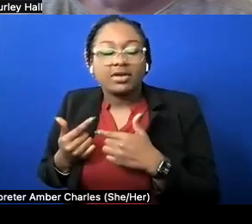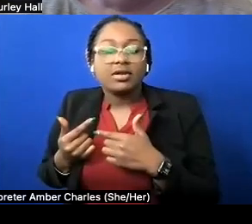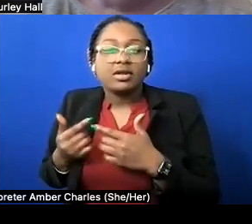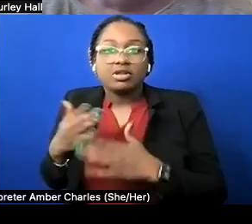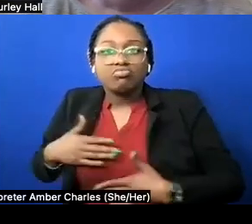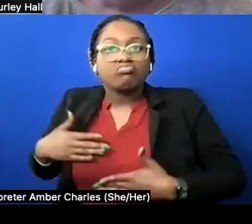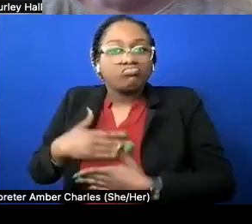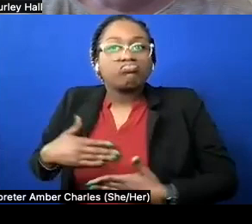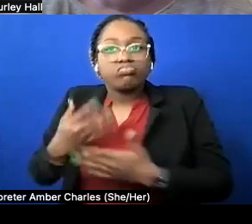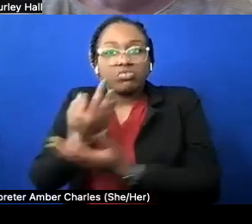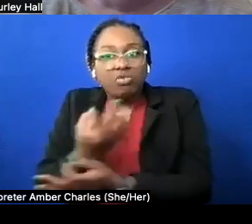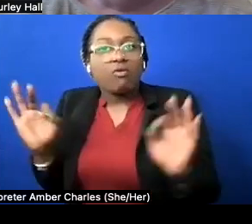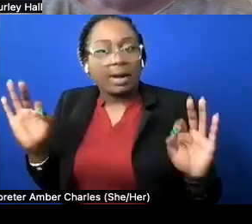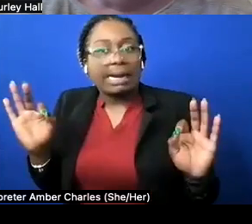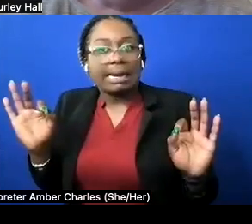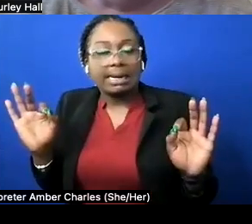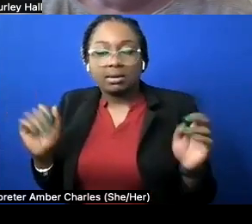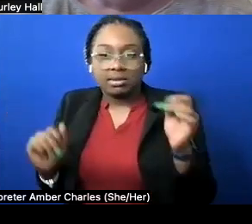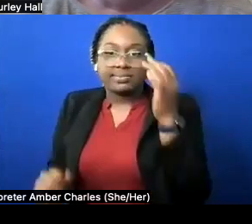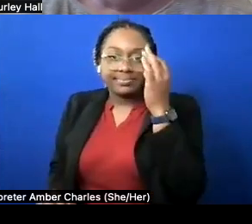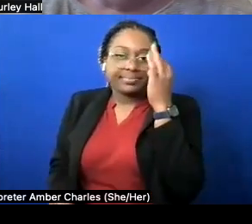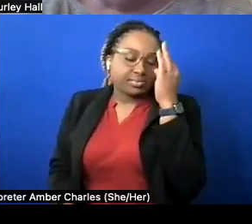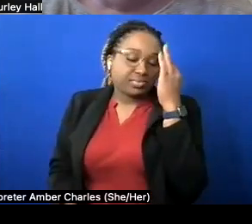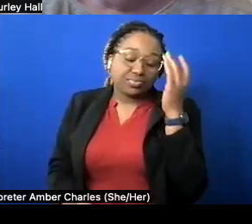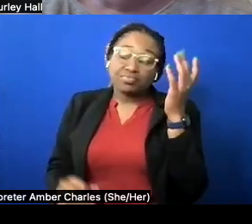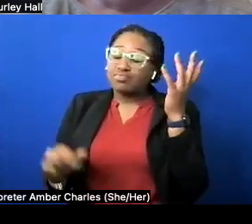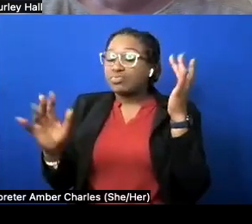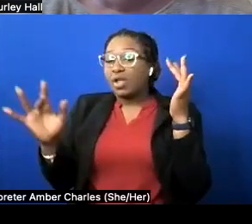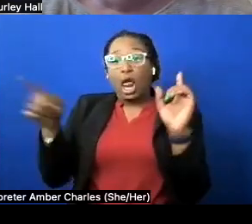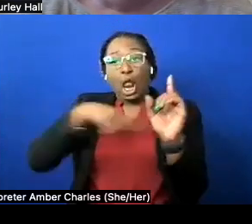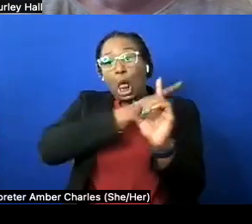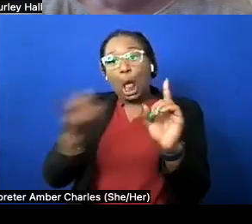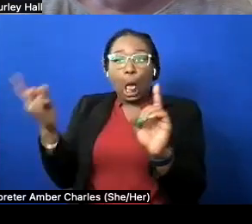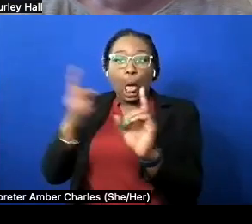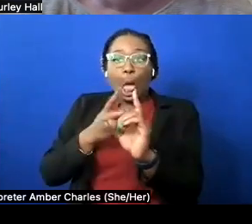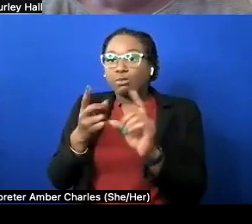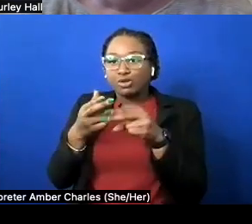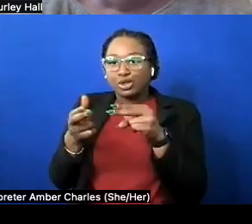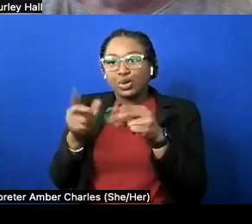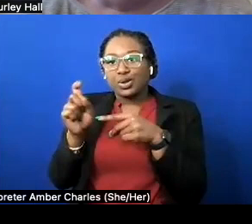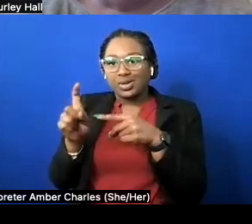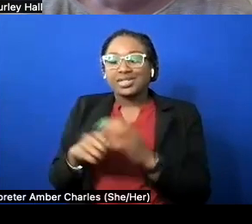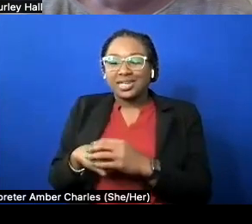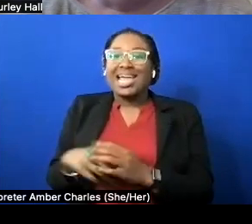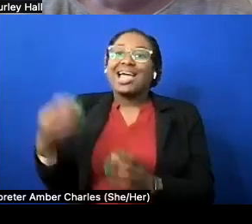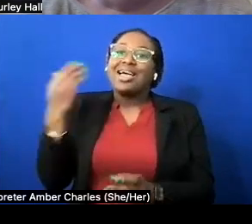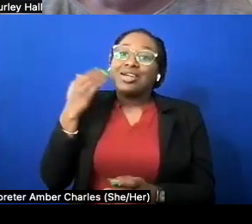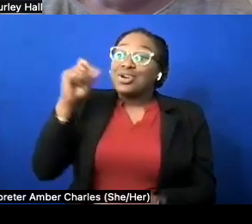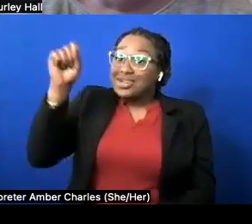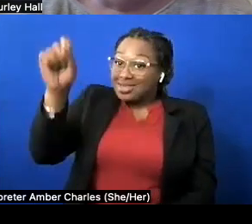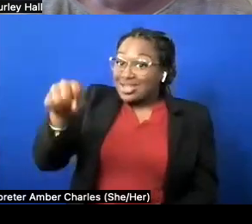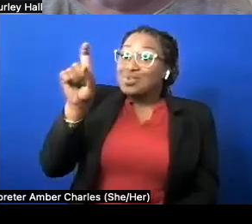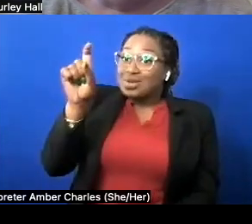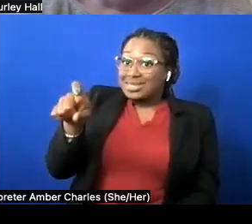doing and they can be freer. So long answer to a short question. Yes, we do need to choose who our allies